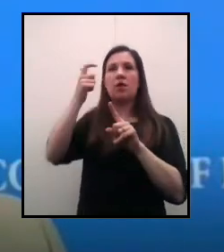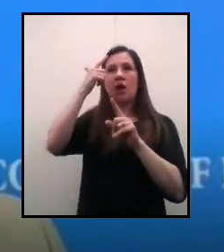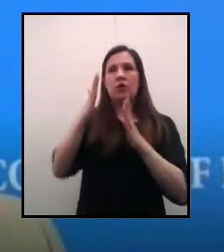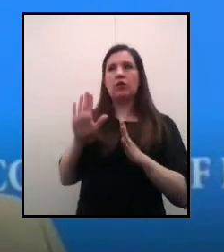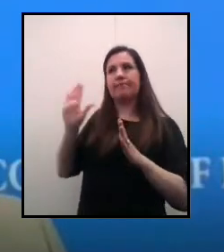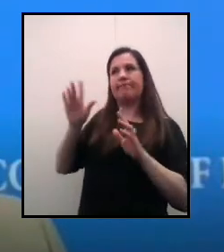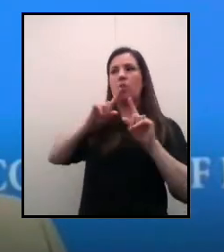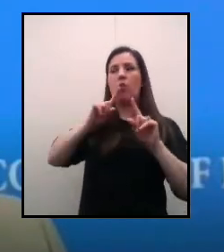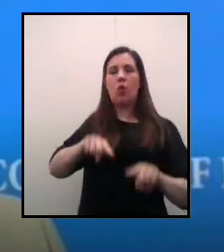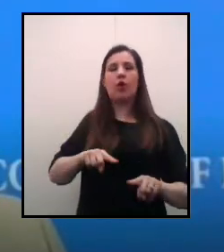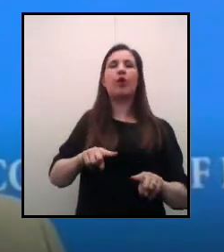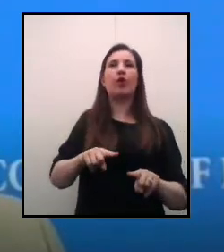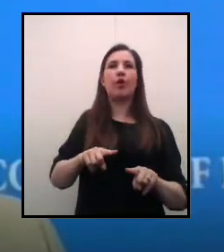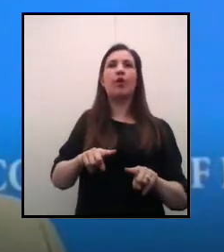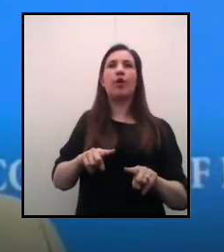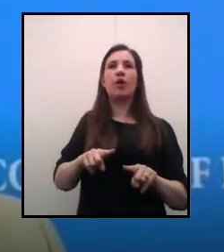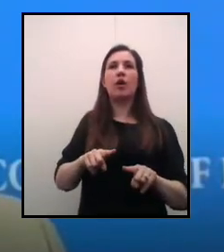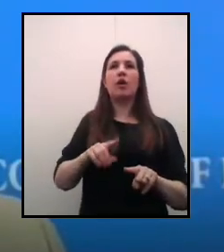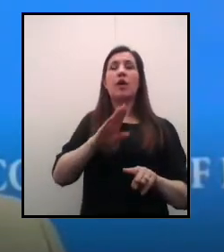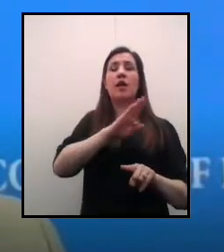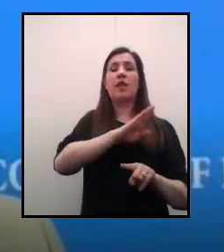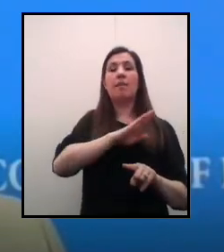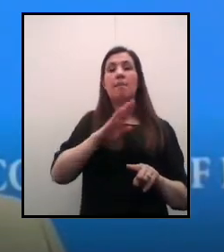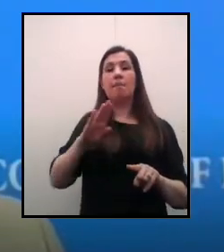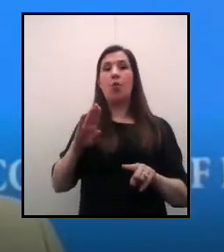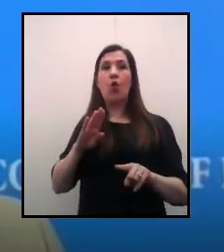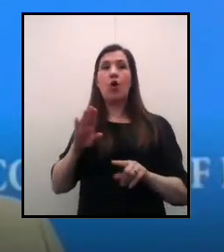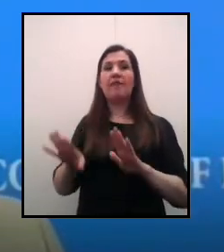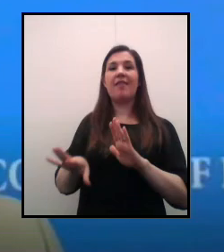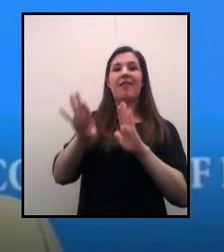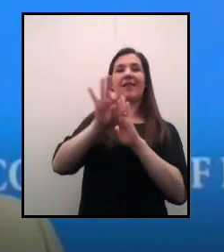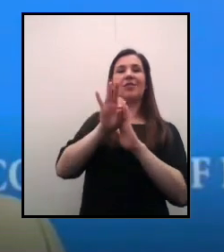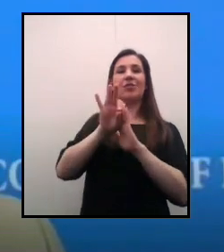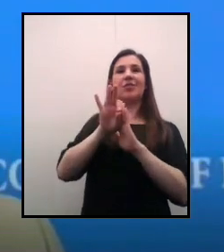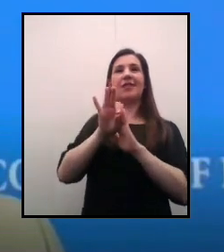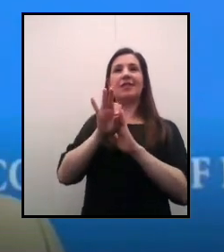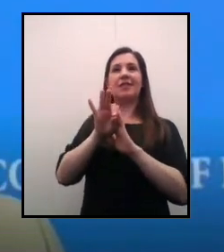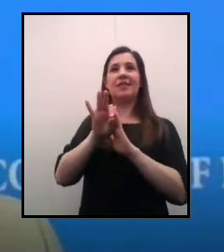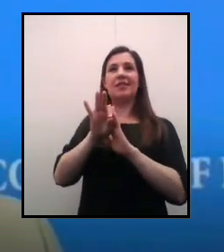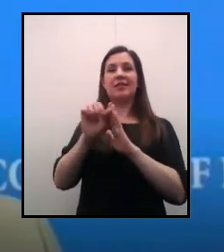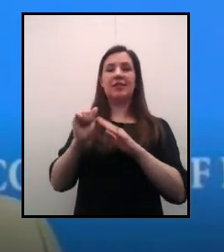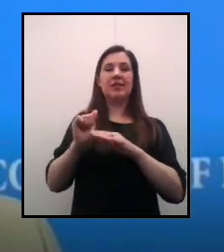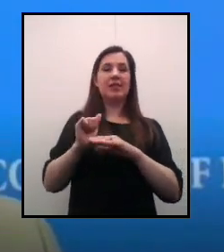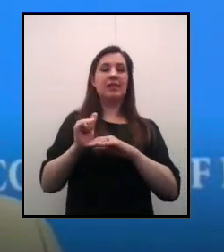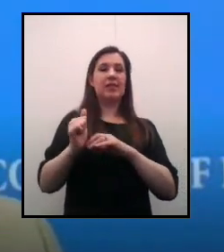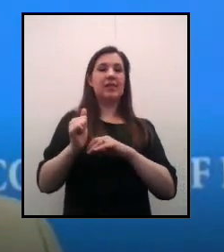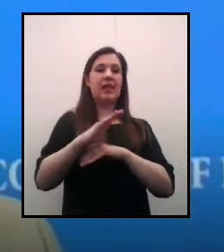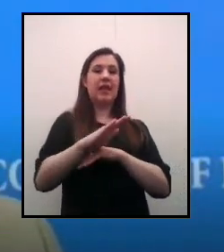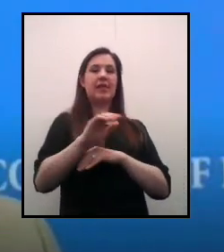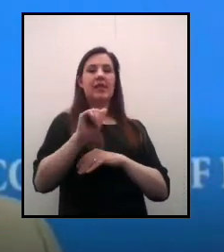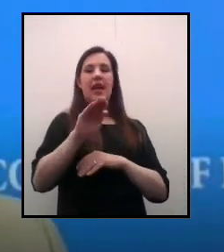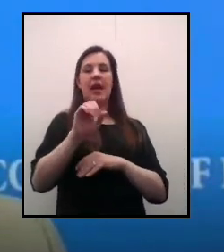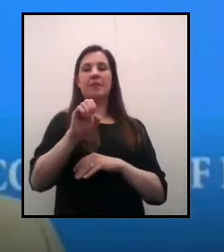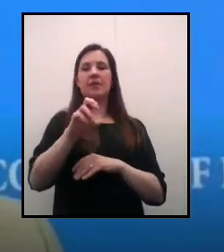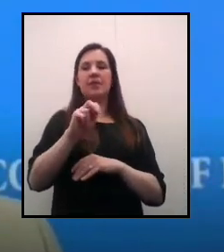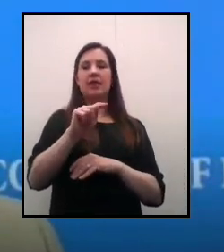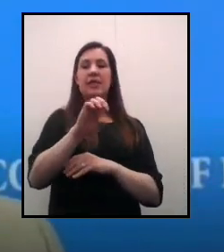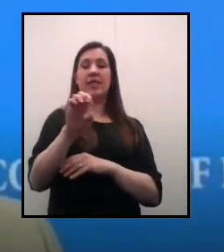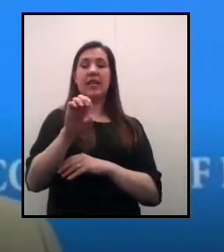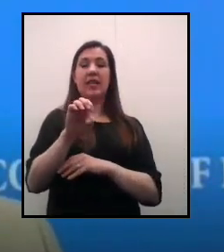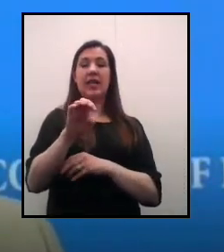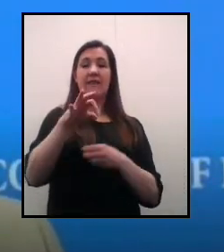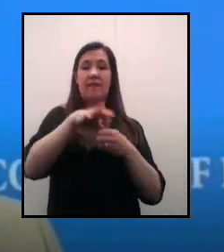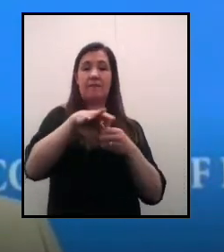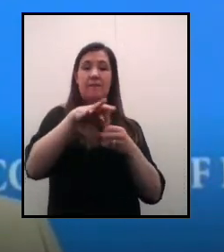order that the Board of Elections in every county sends a absentee ballot application to